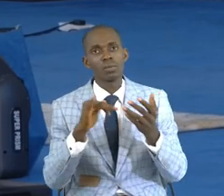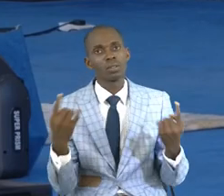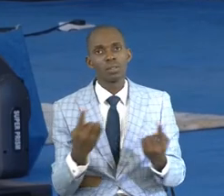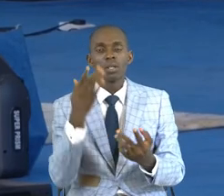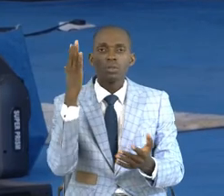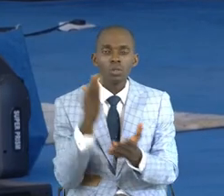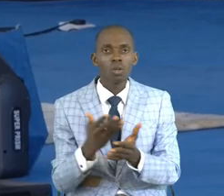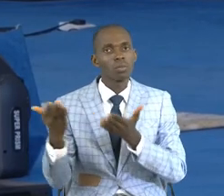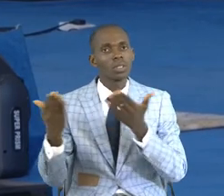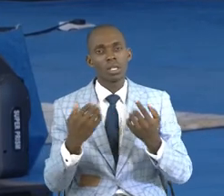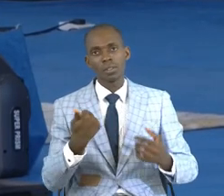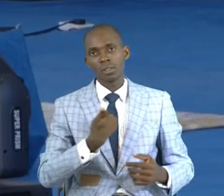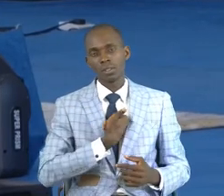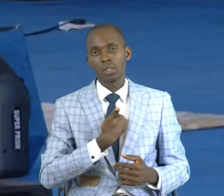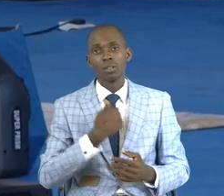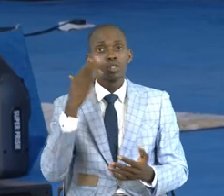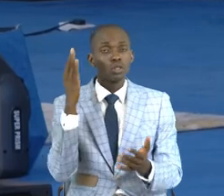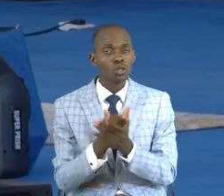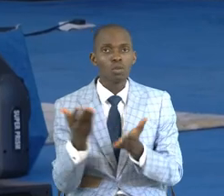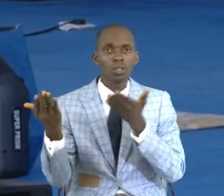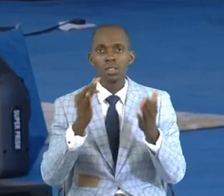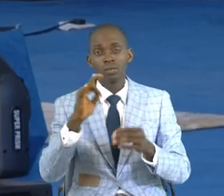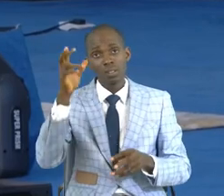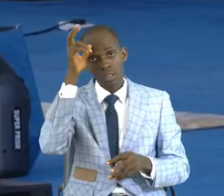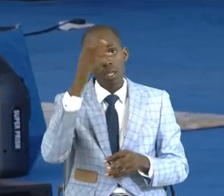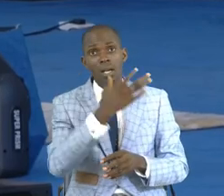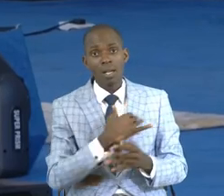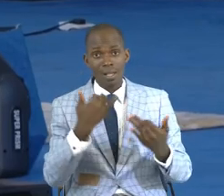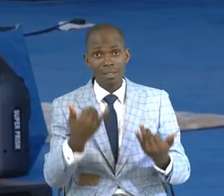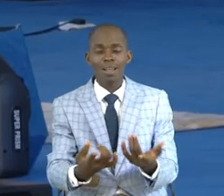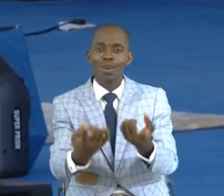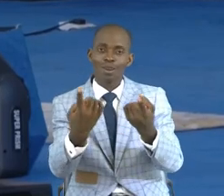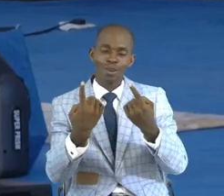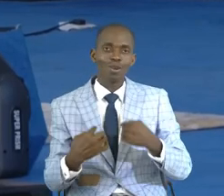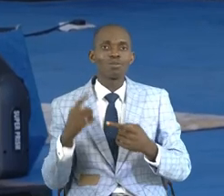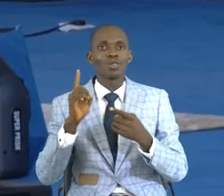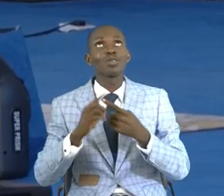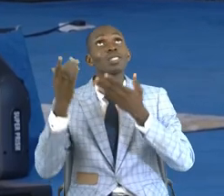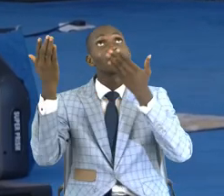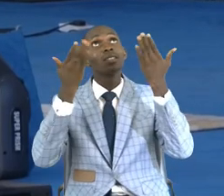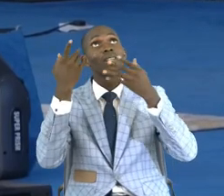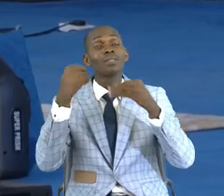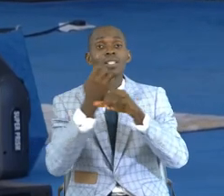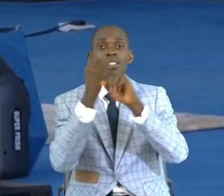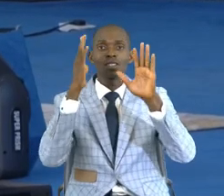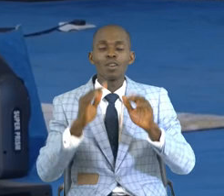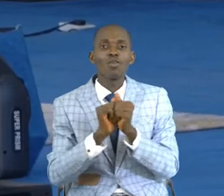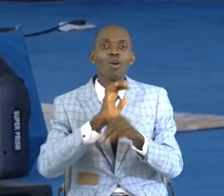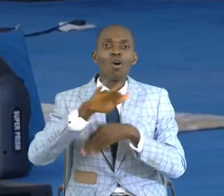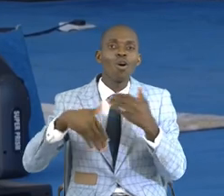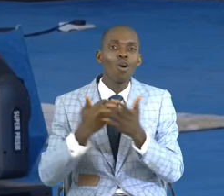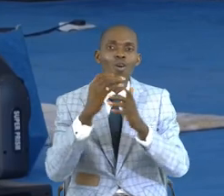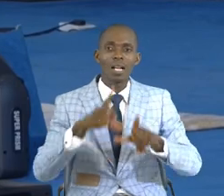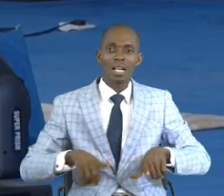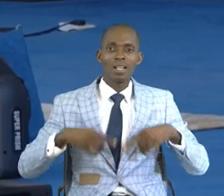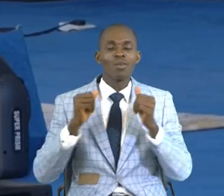self, stop serving Satan, and now come and serve the Savior with all your life and with all your